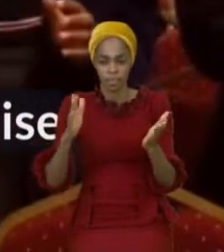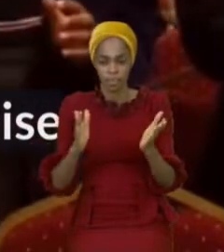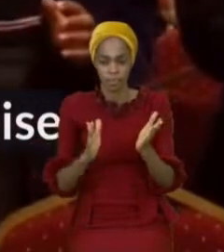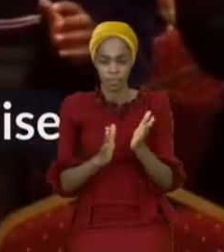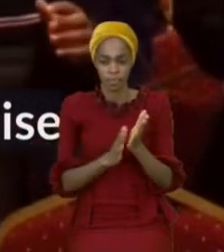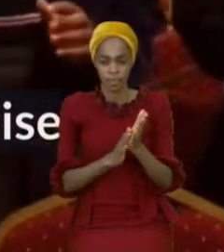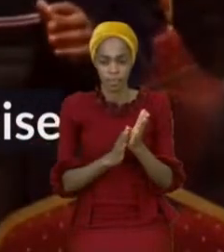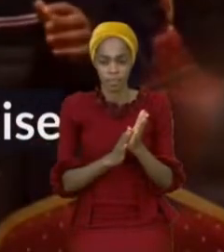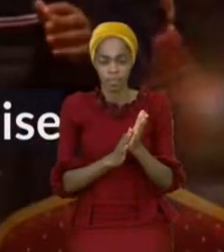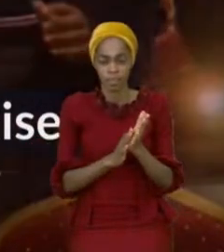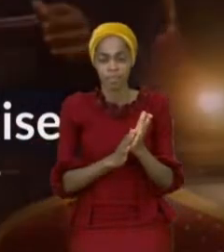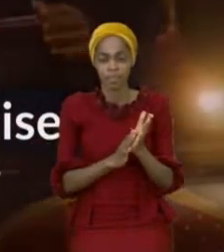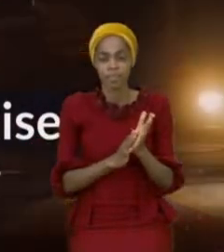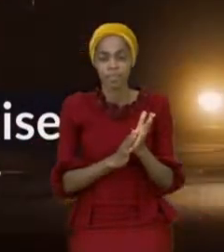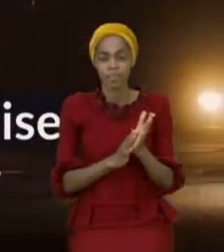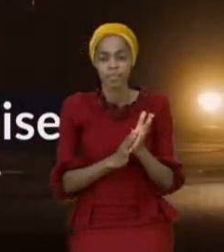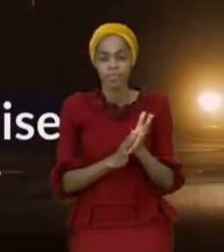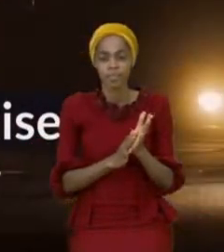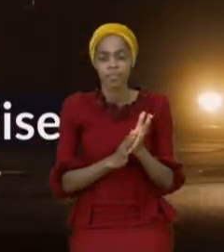high in